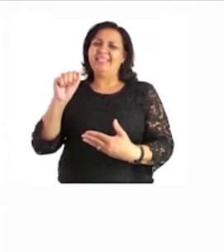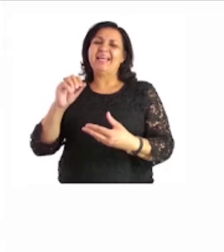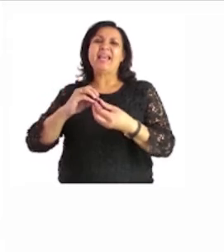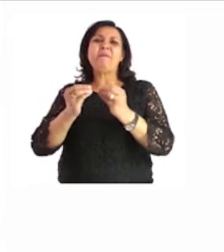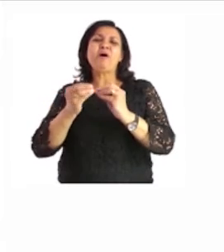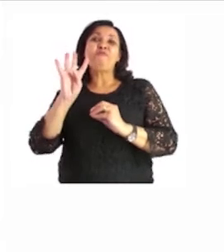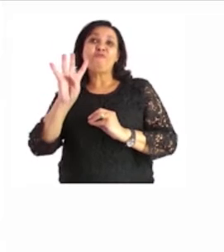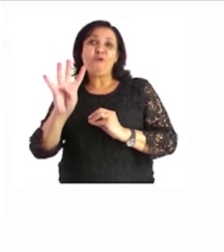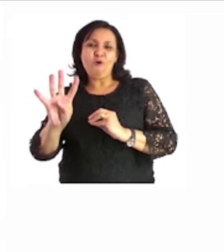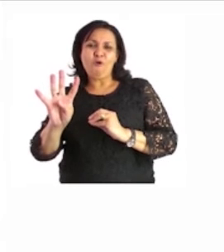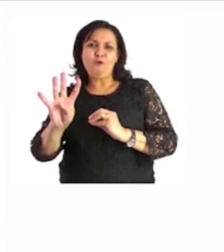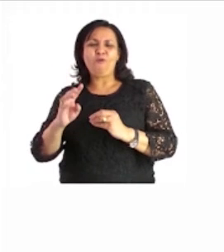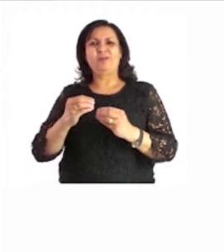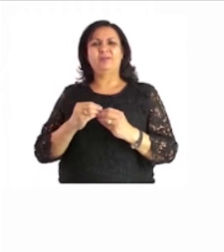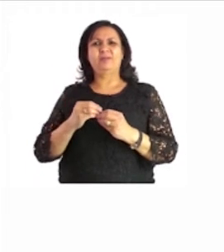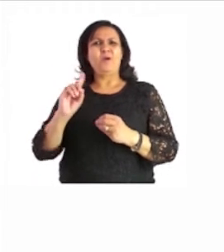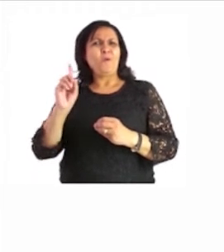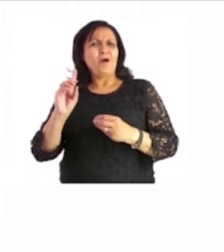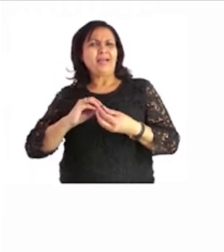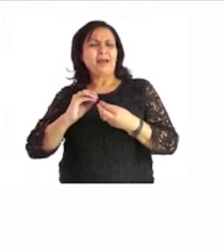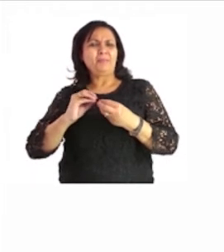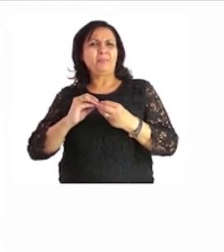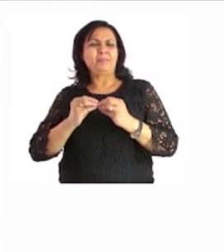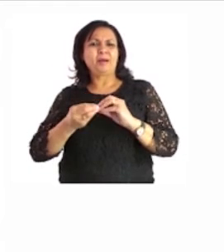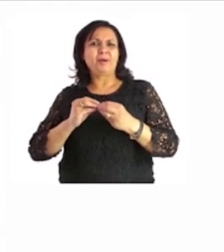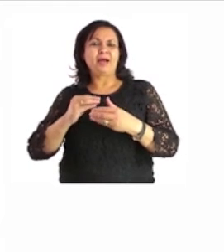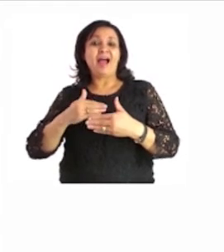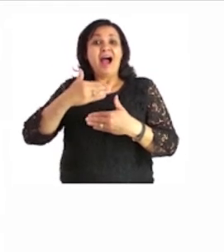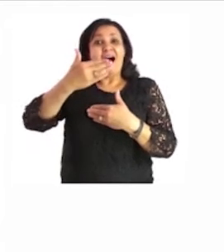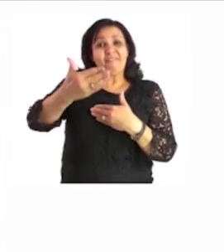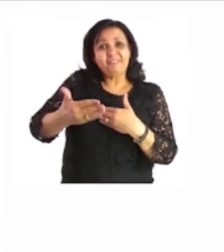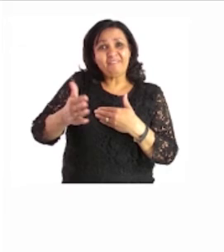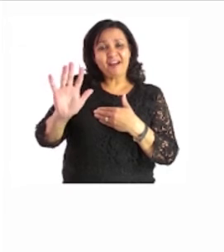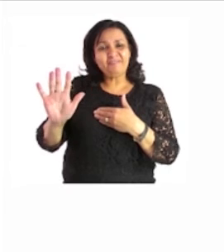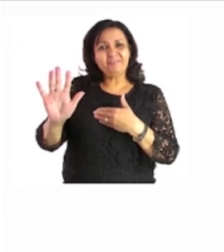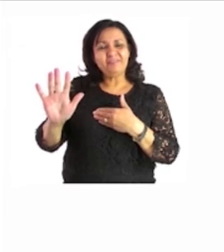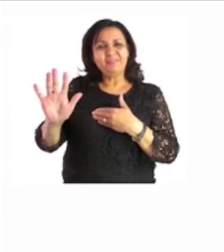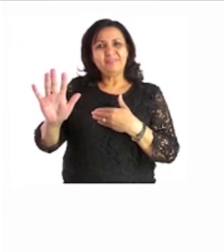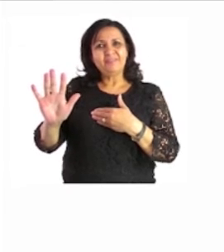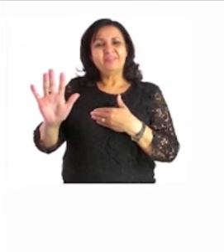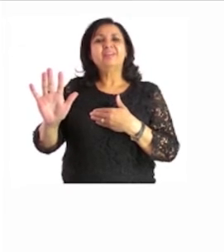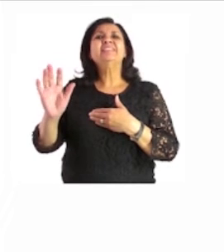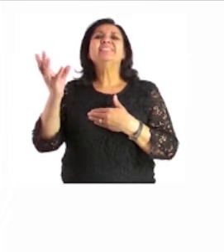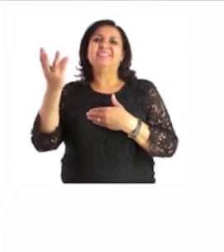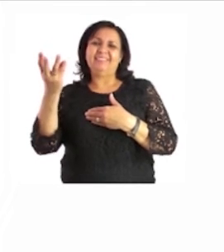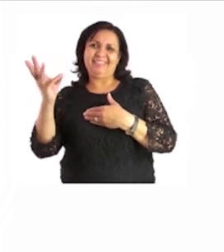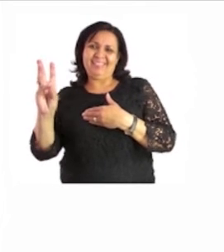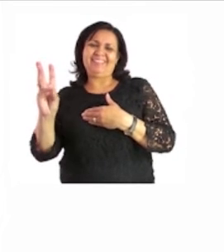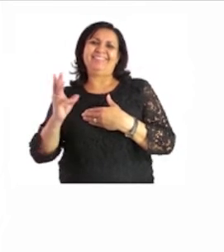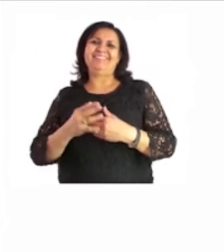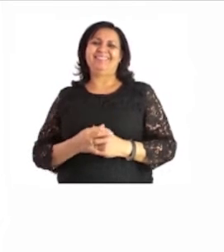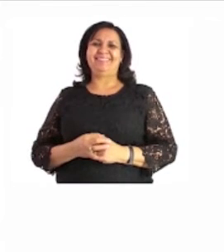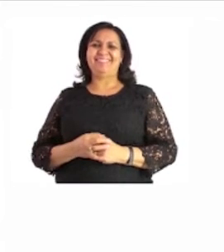number 4. And what number comes after number 5? Number 6.